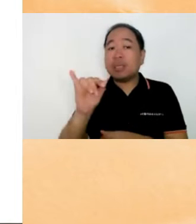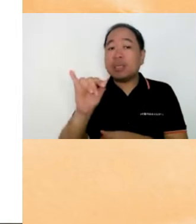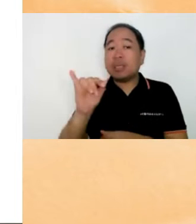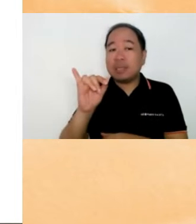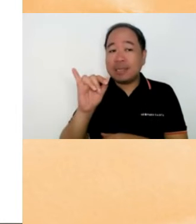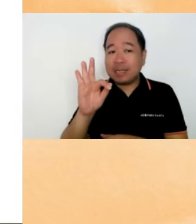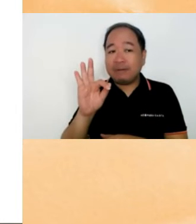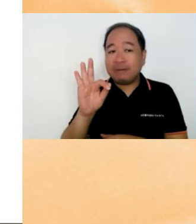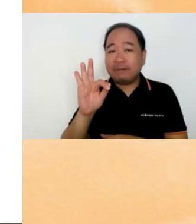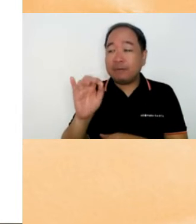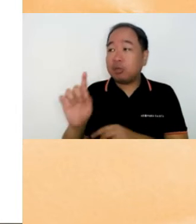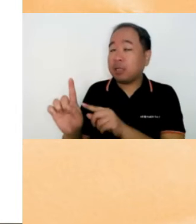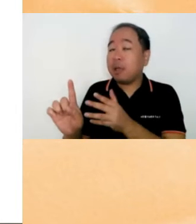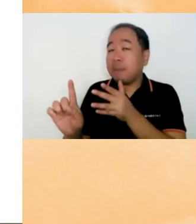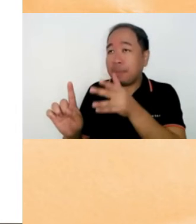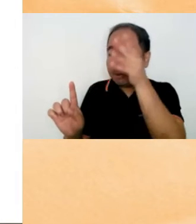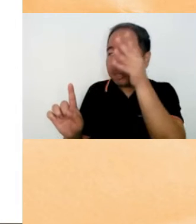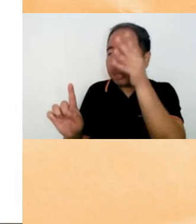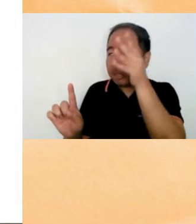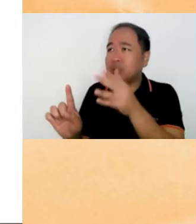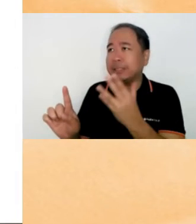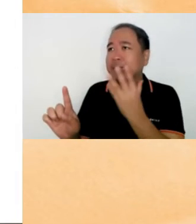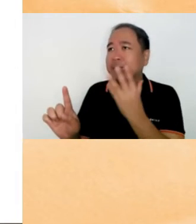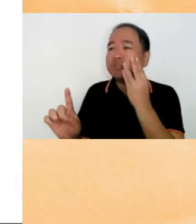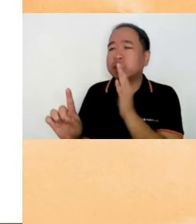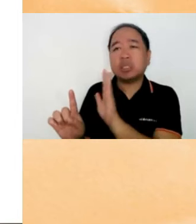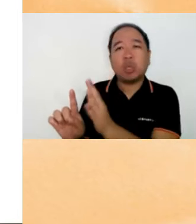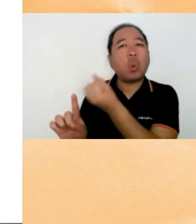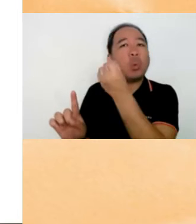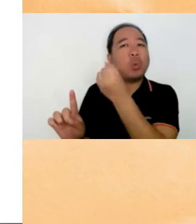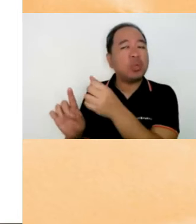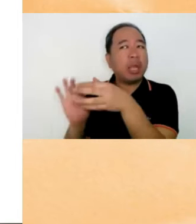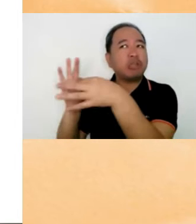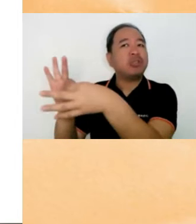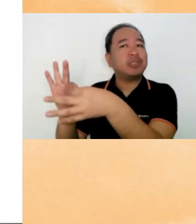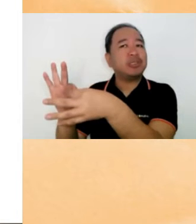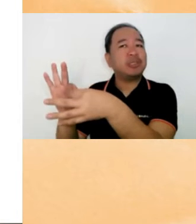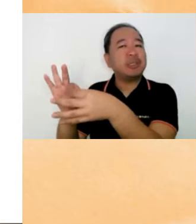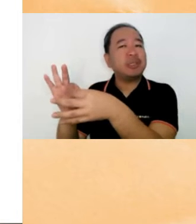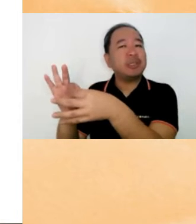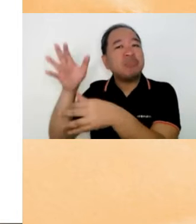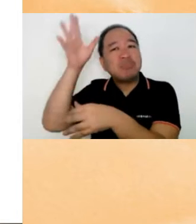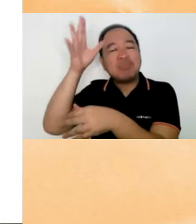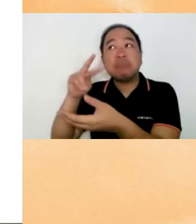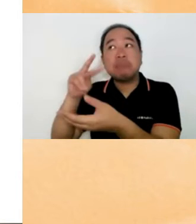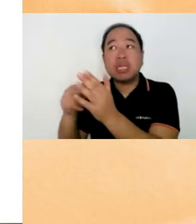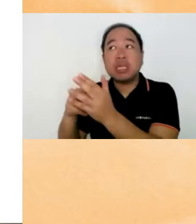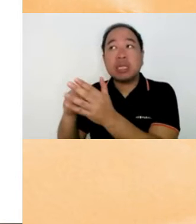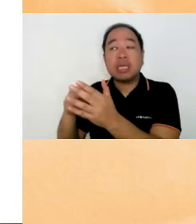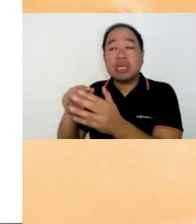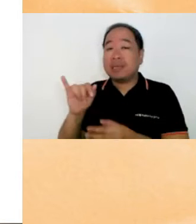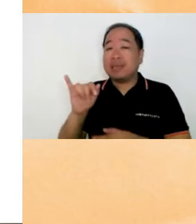attachment. No? Meaning to say that a parent repeats the kind of caring that he